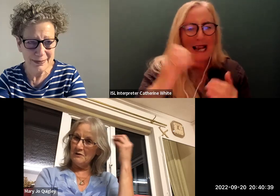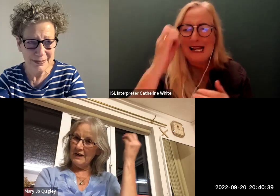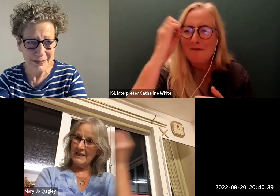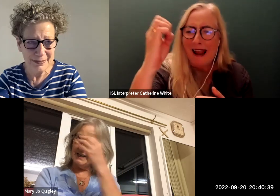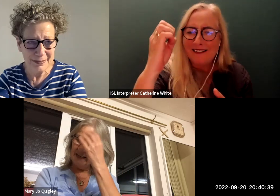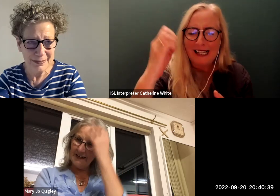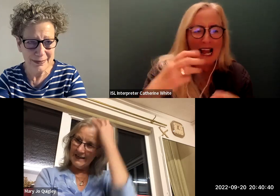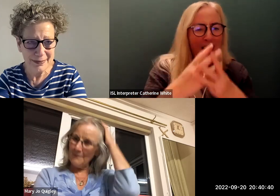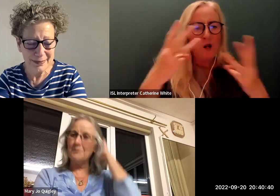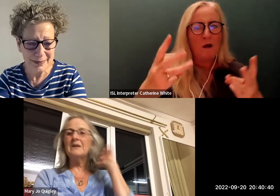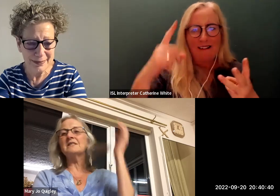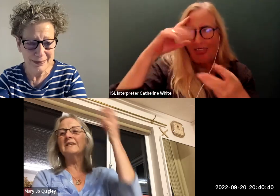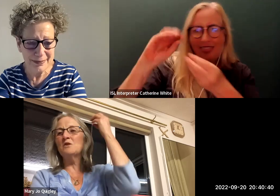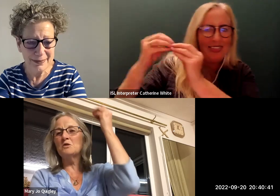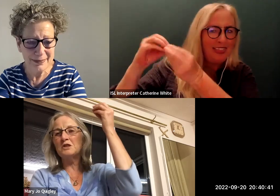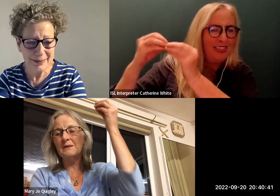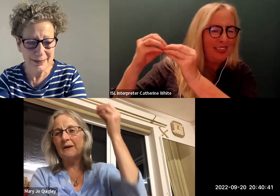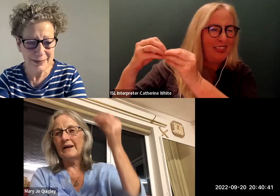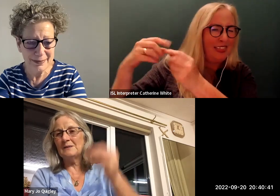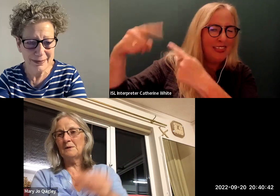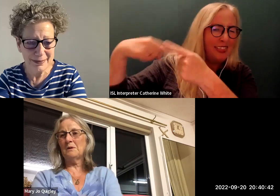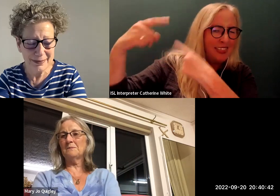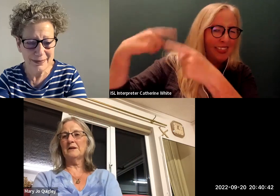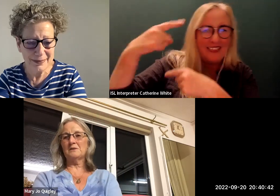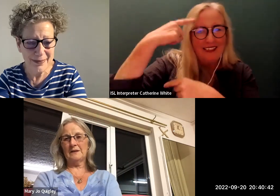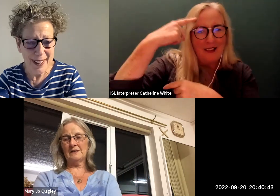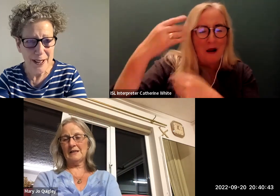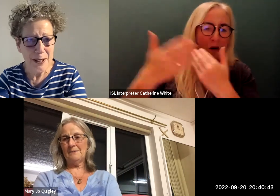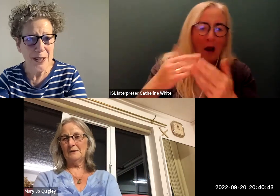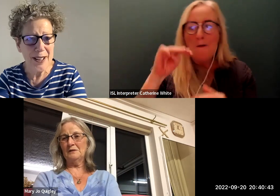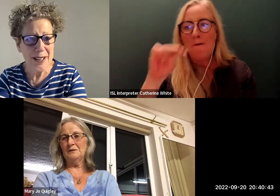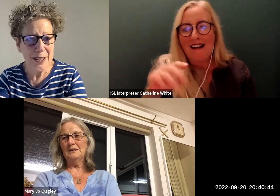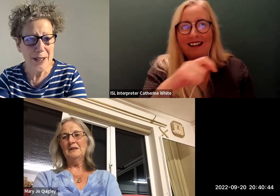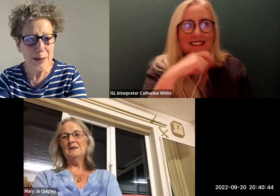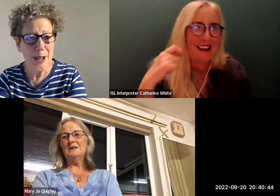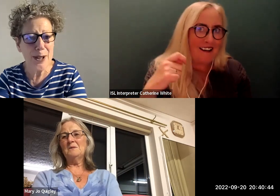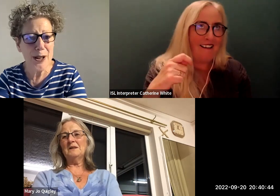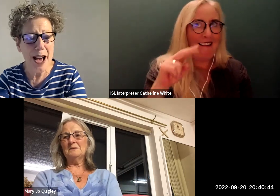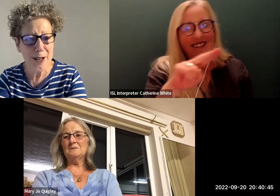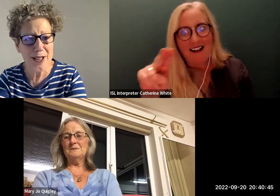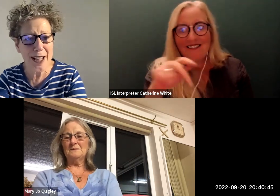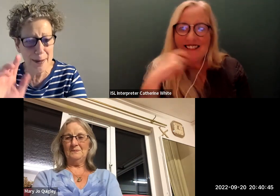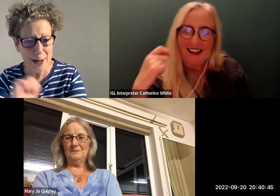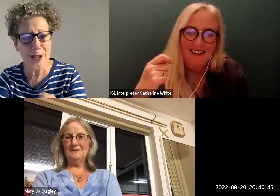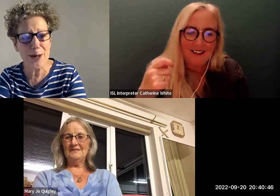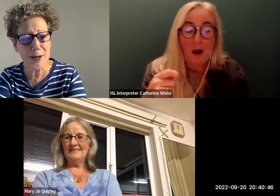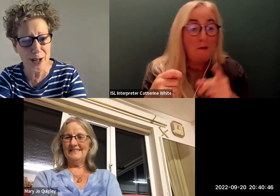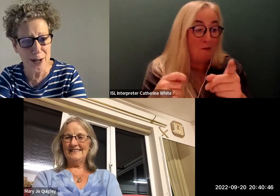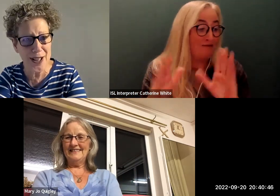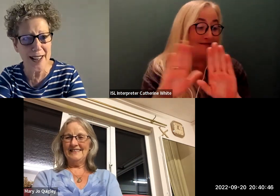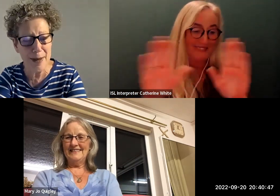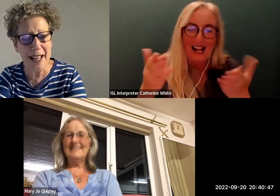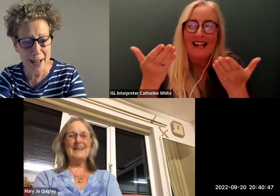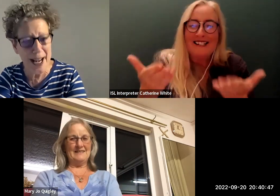be creating any preconceived notions in my head about what might or might not happen, Well, or well, you what. haven't, and I'm going to stop the